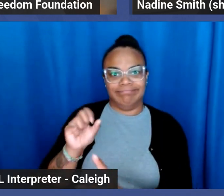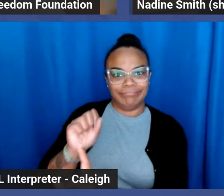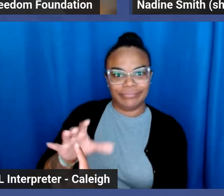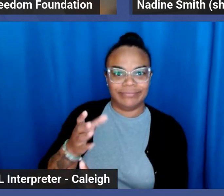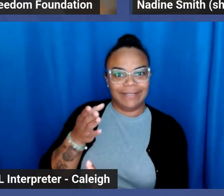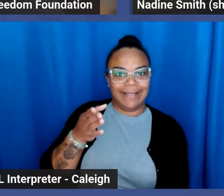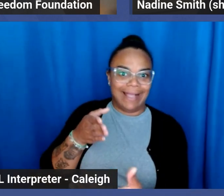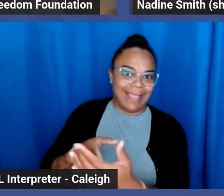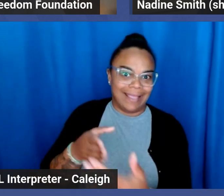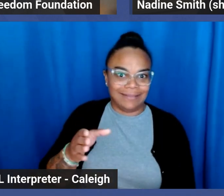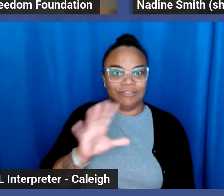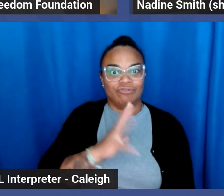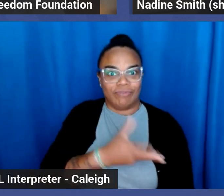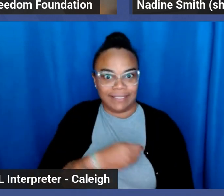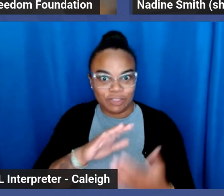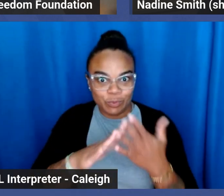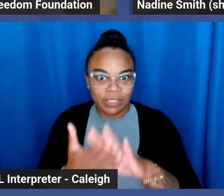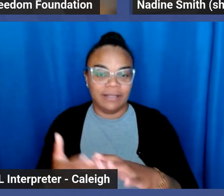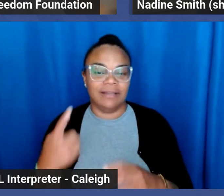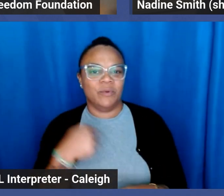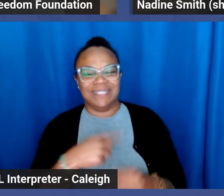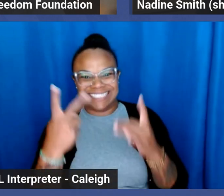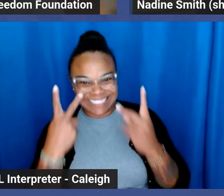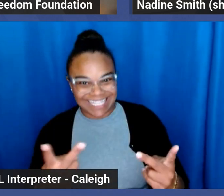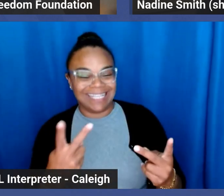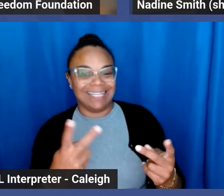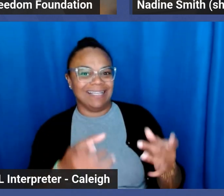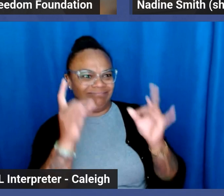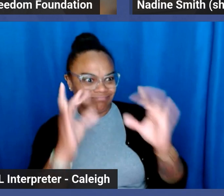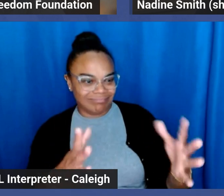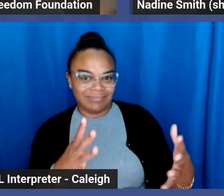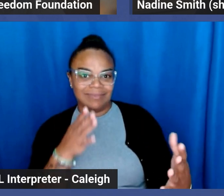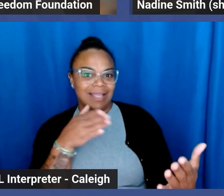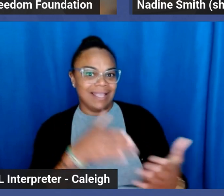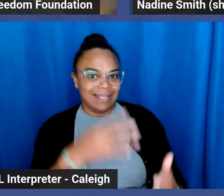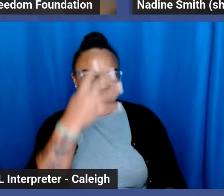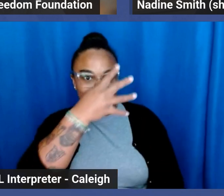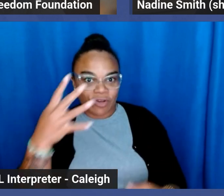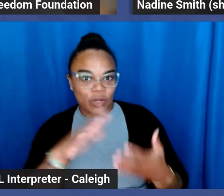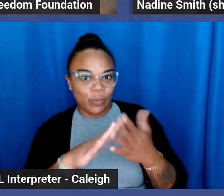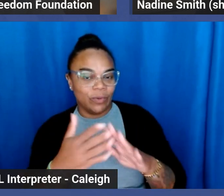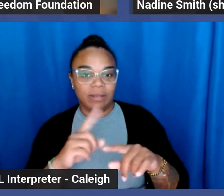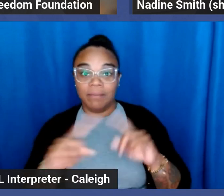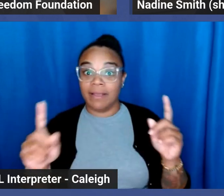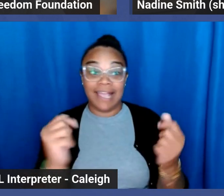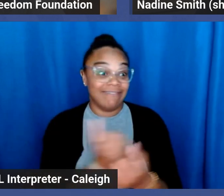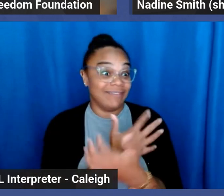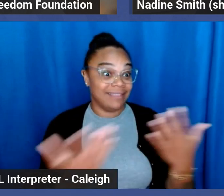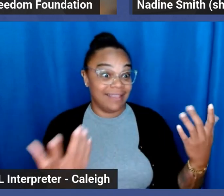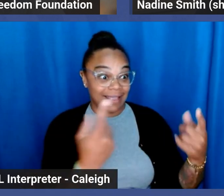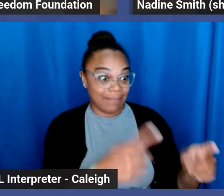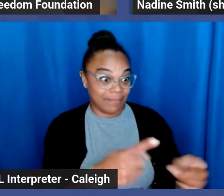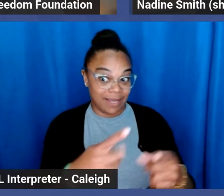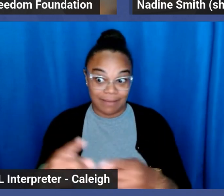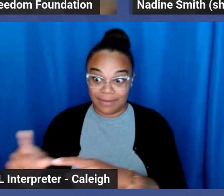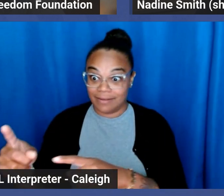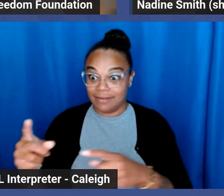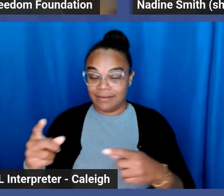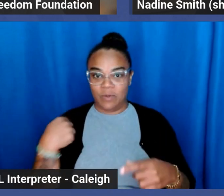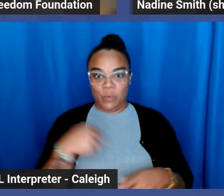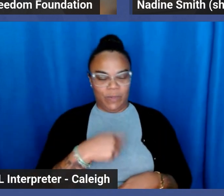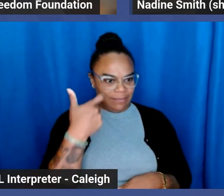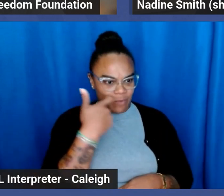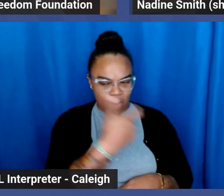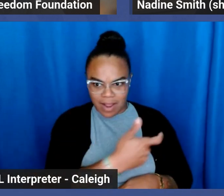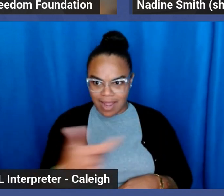being inflicted on immigrants. All of these things, it's just infuriating. And yet, I think